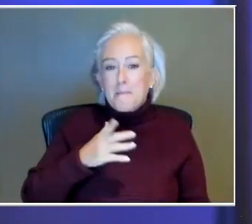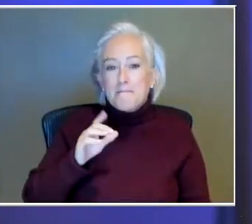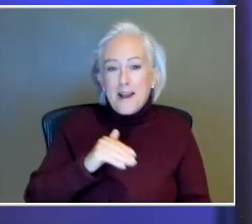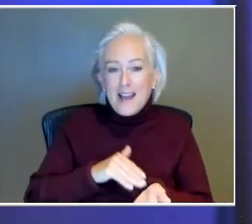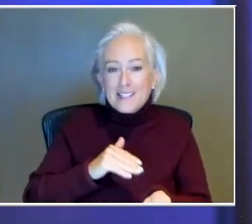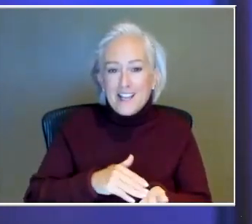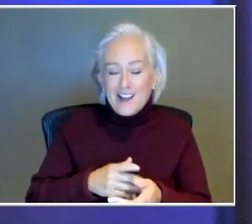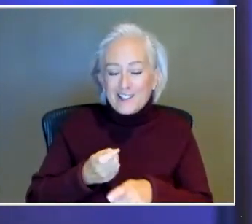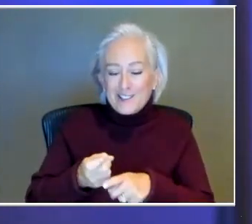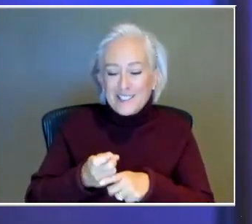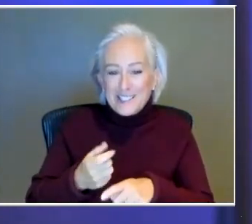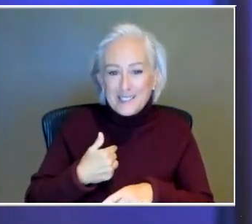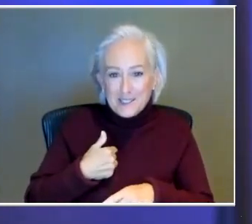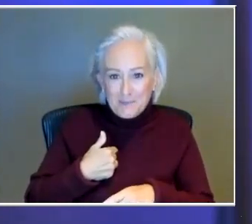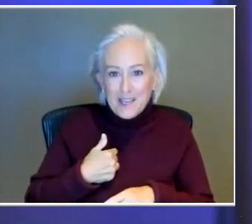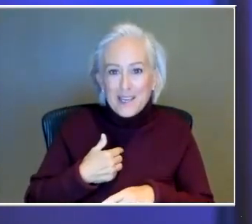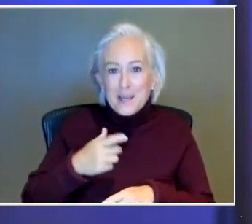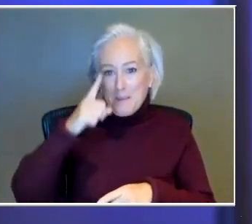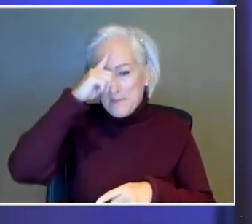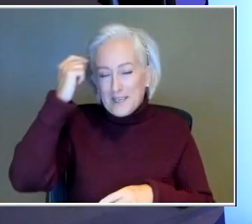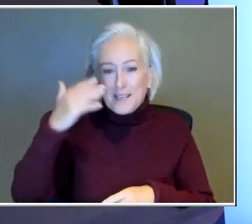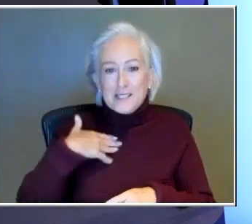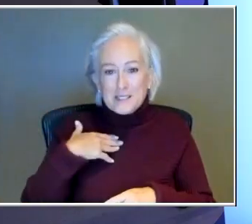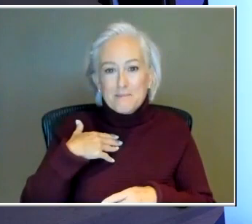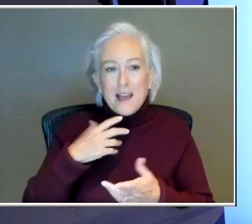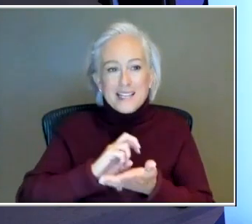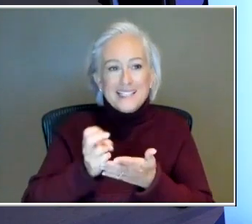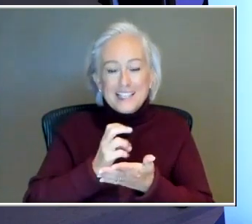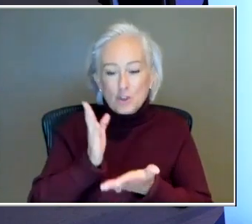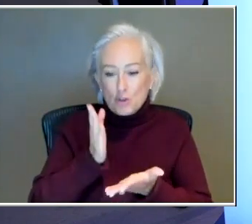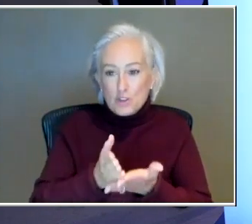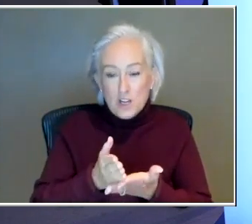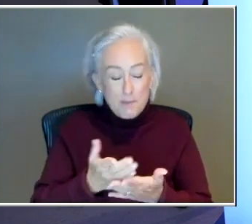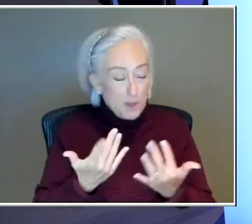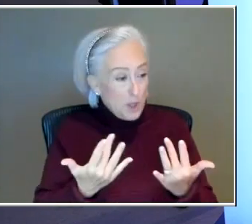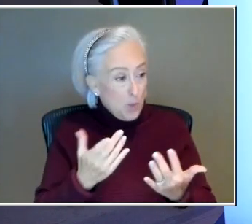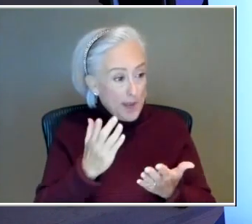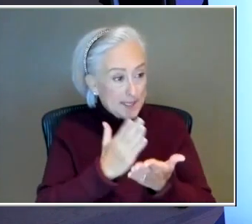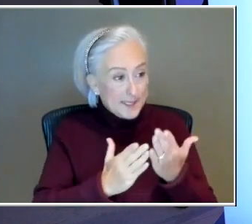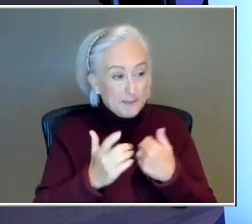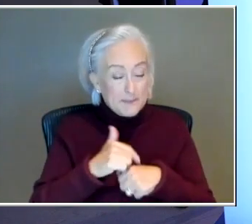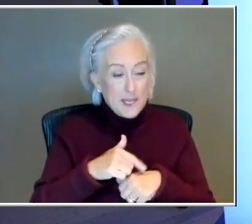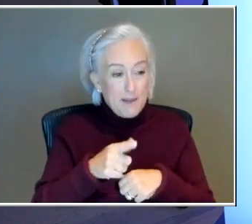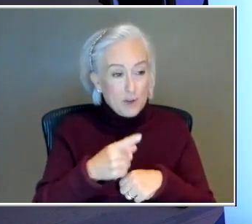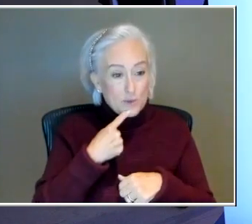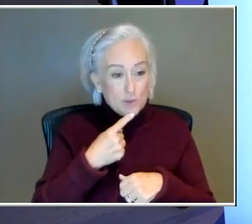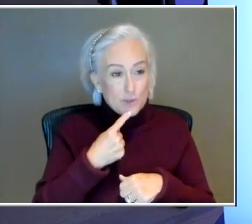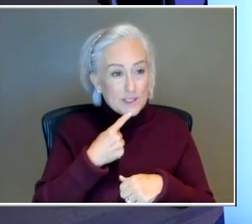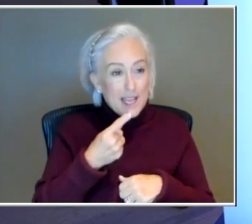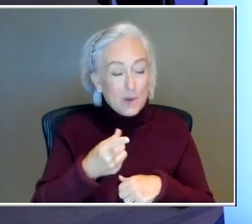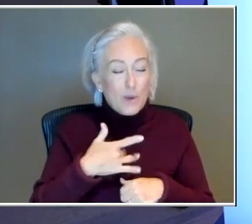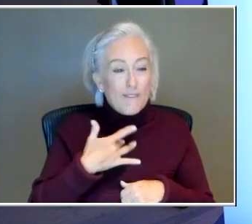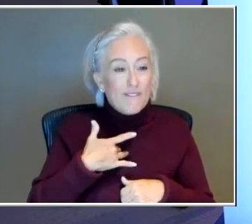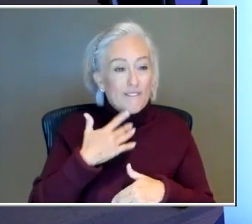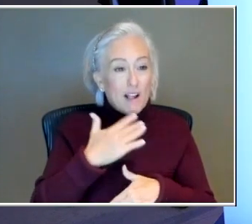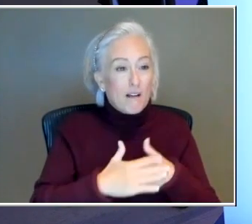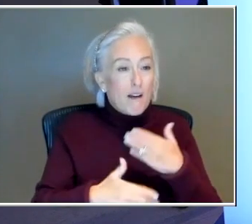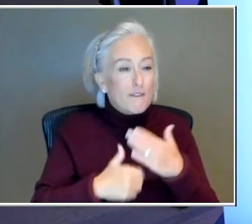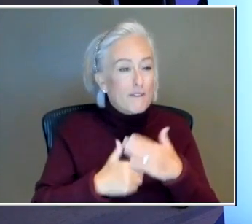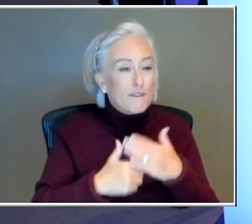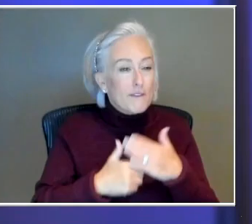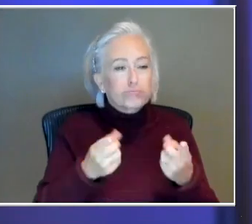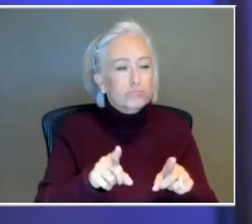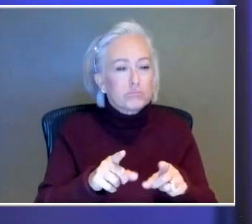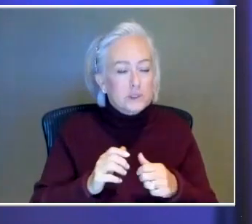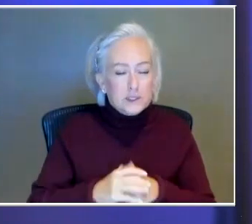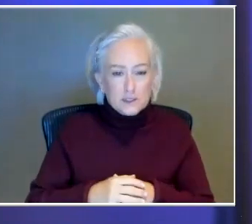my seizures have stopped. So are they waiting for a certain amount of time for you to say, we feel comfortable with this? How does that work? I think, isn't